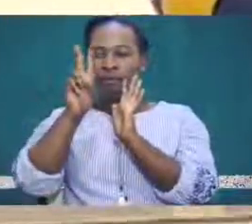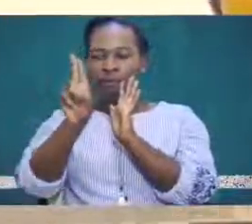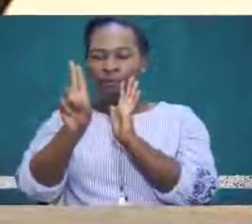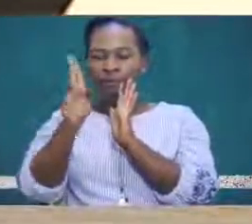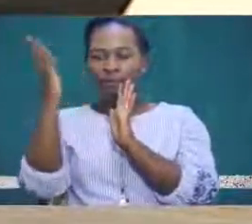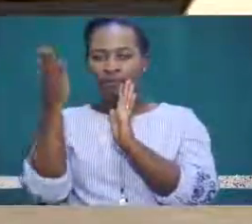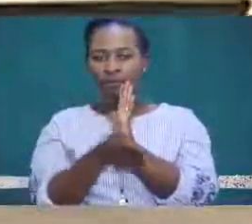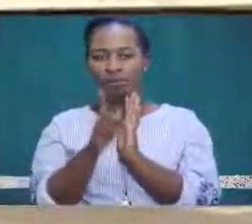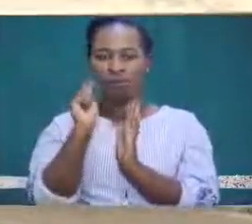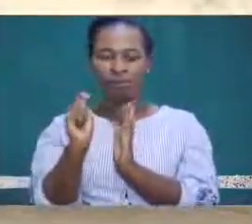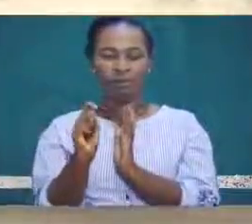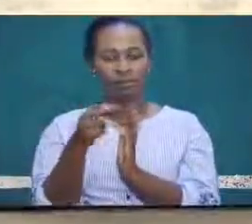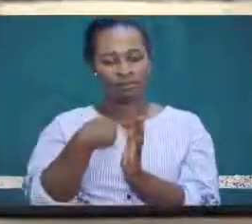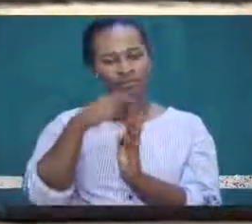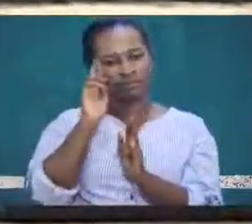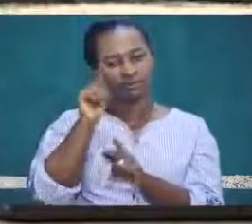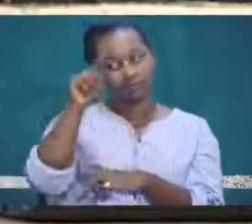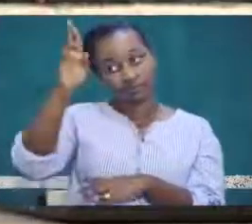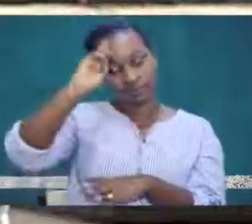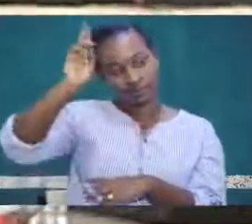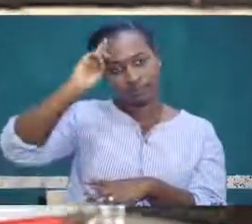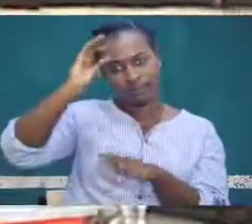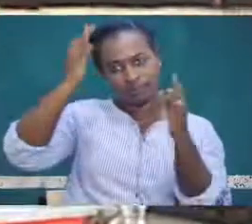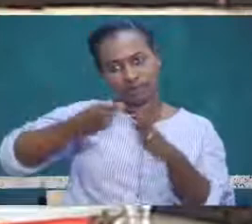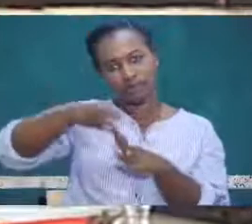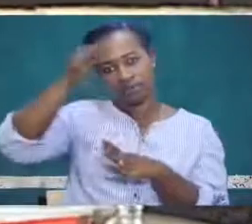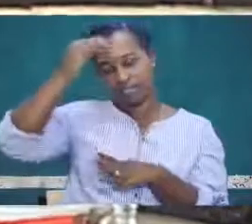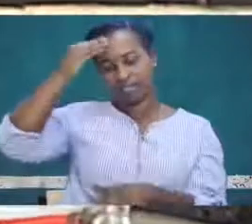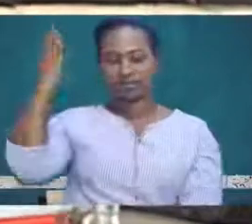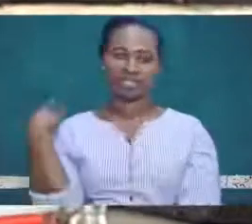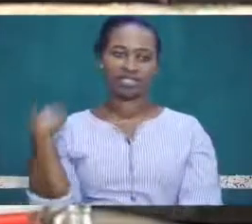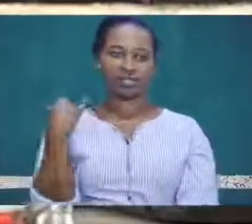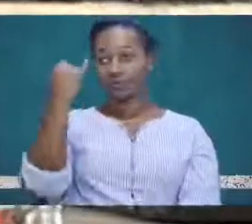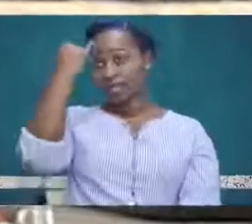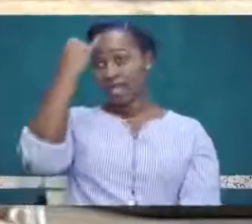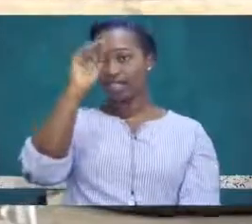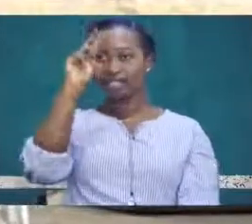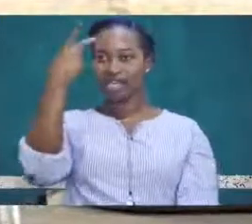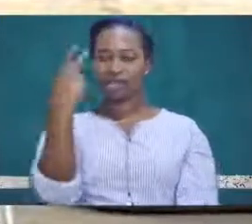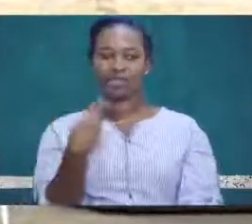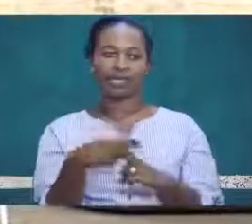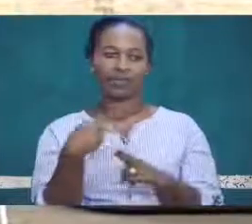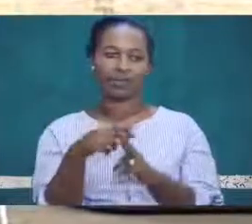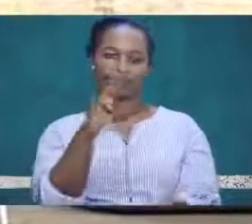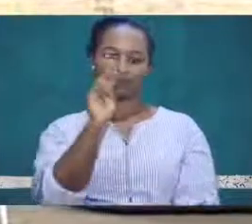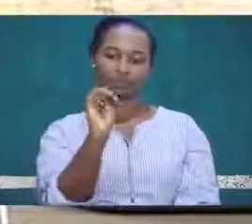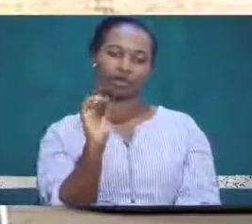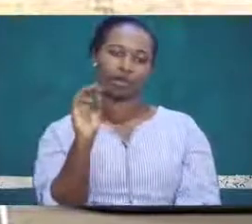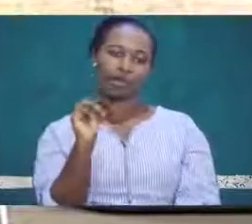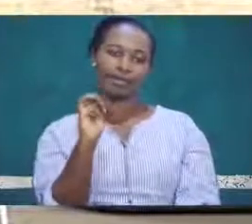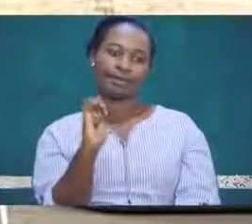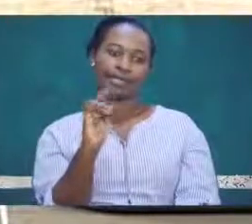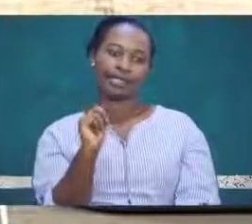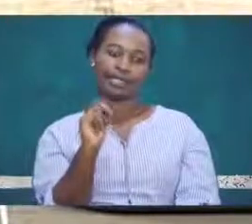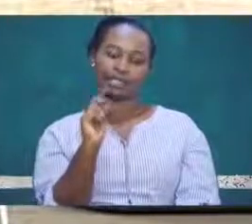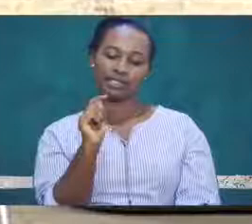learned before. Then the second idea is on momentum. Momentum, again, try to